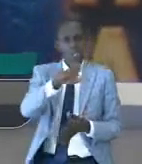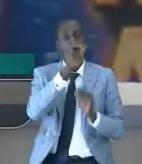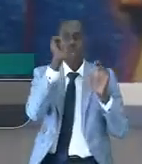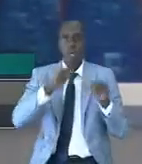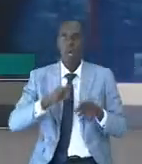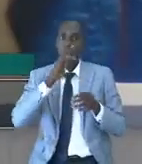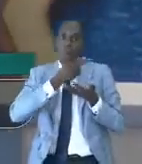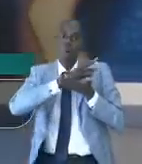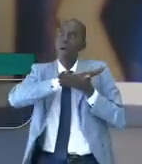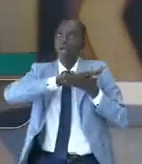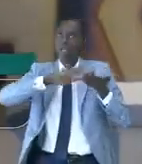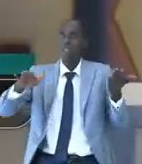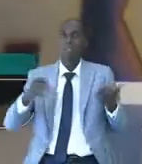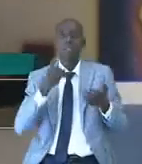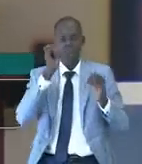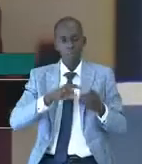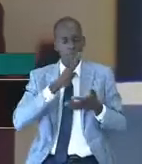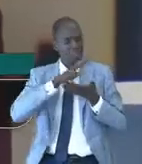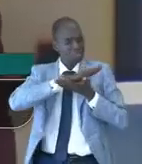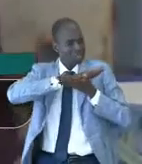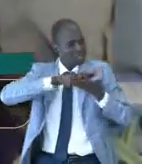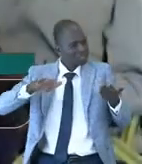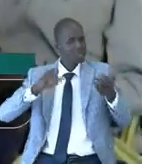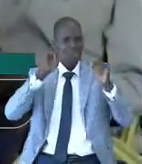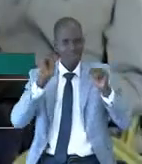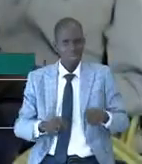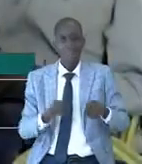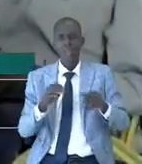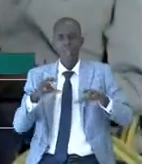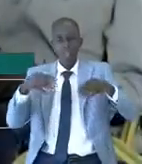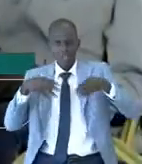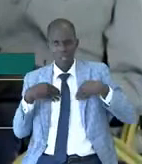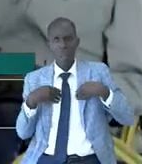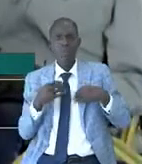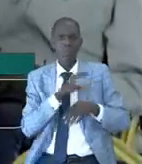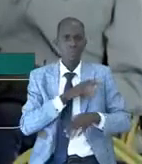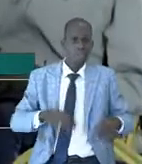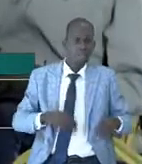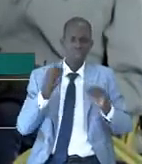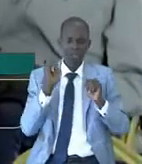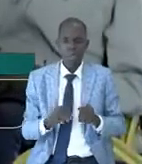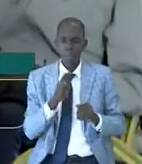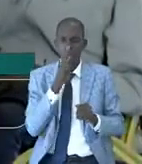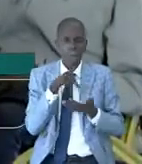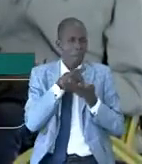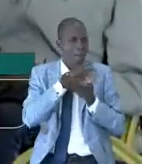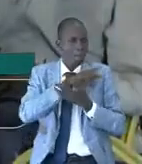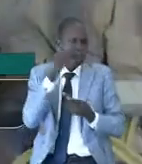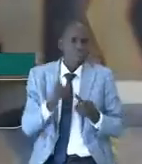glorious, they can be gracious, they can have a spotless life, but I cannot.